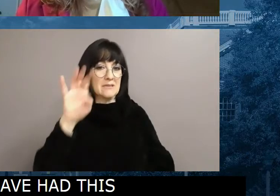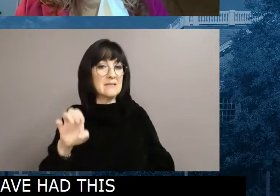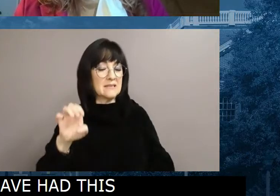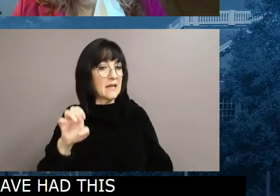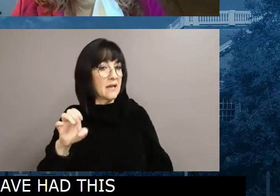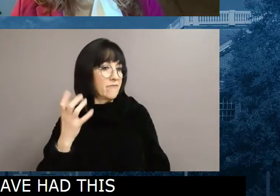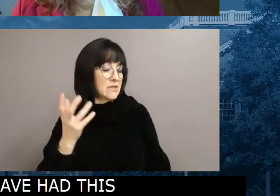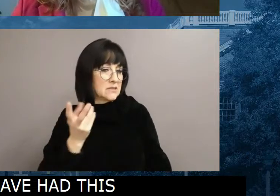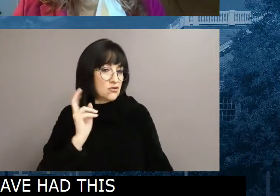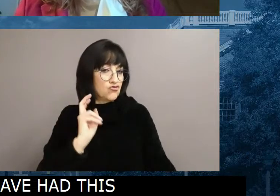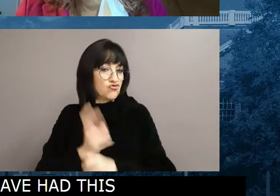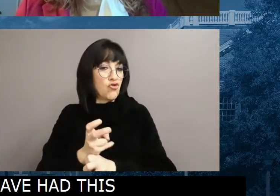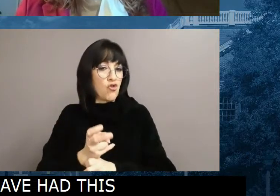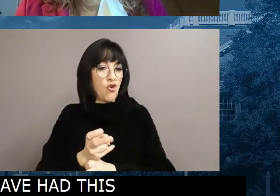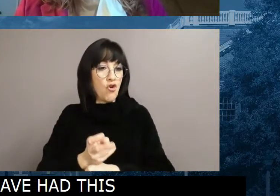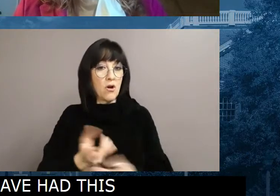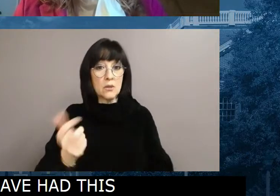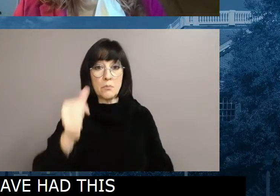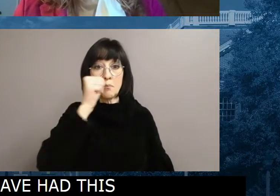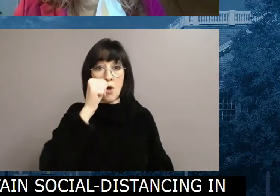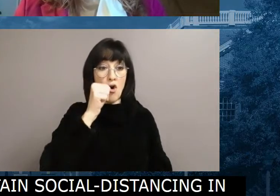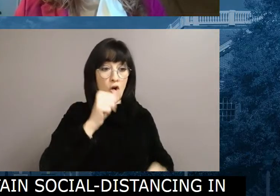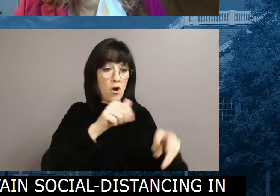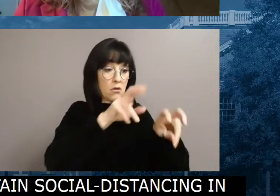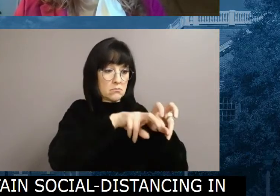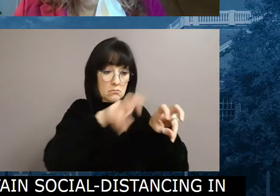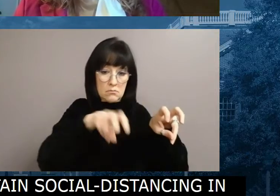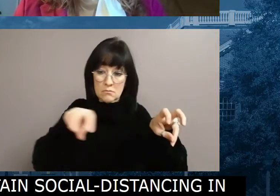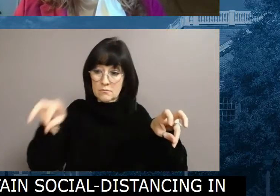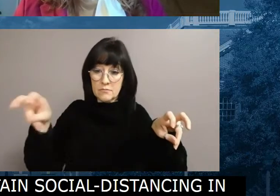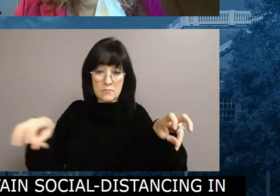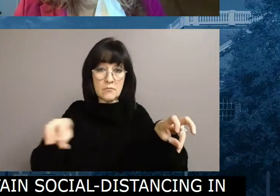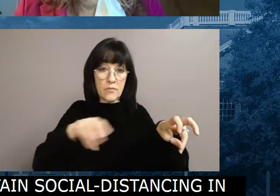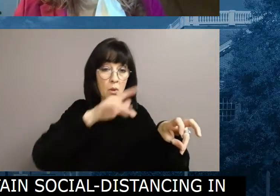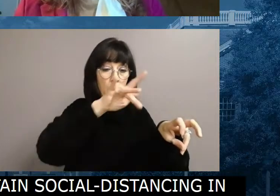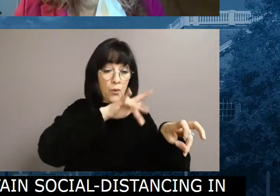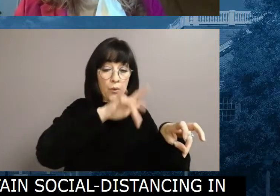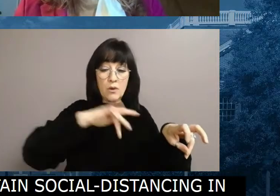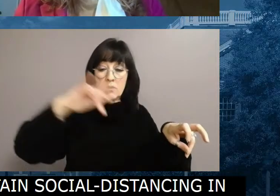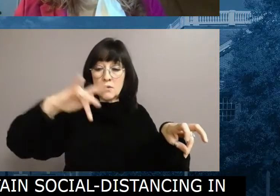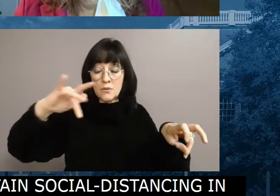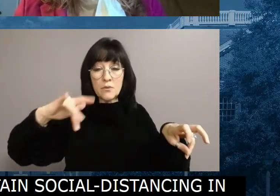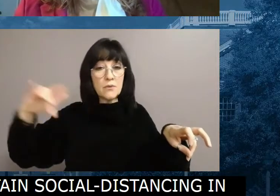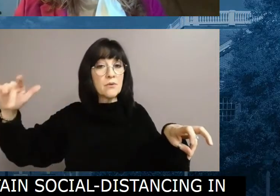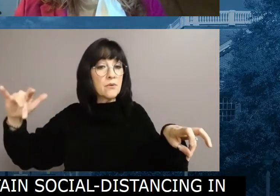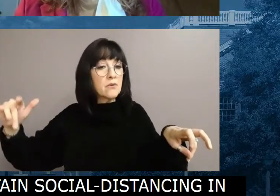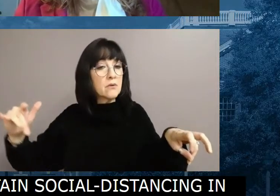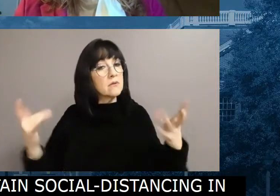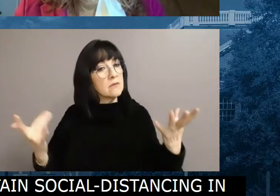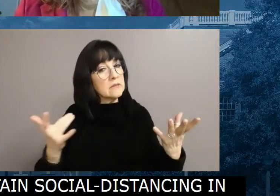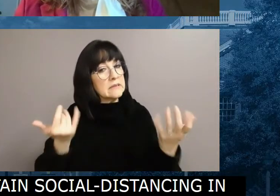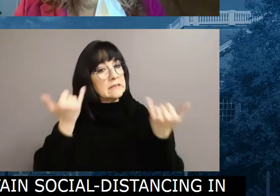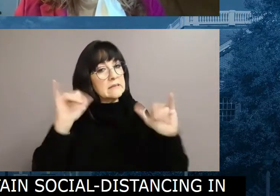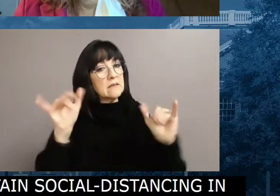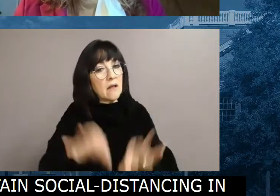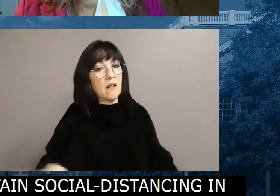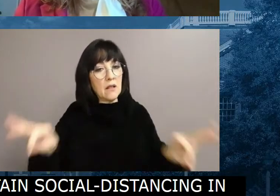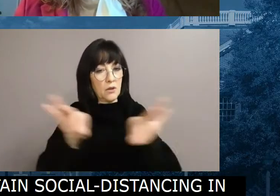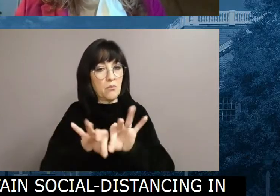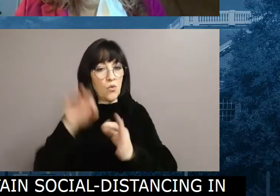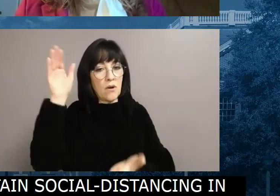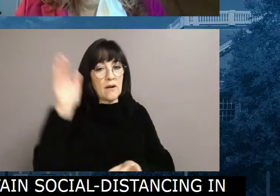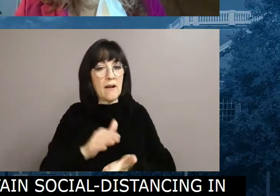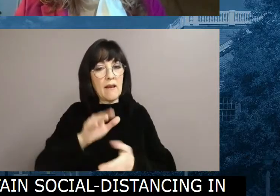bar, et cetera. And that in the long run, it'll be better in the long run because we'll be able to get through this,